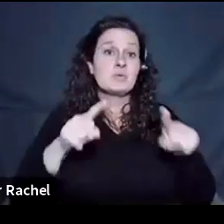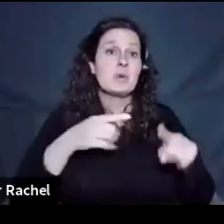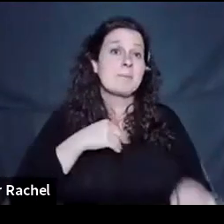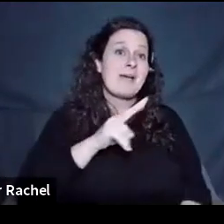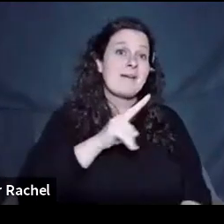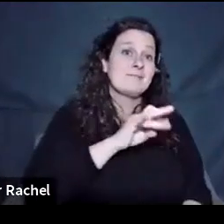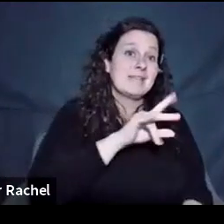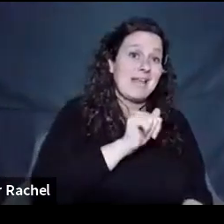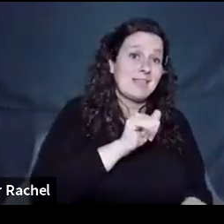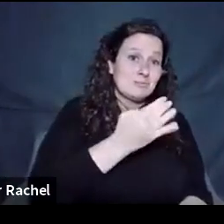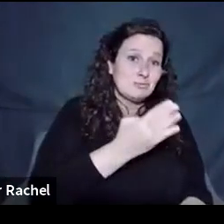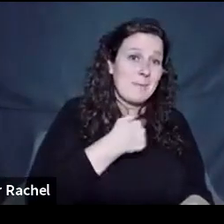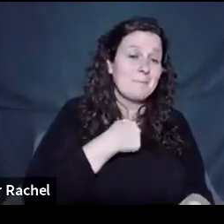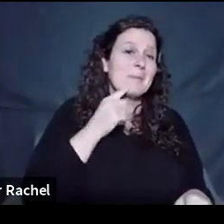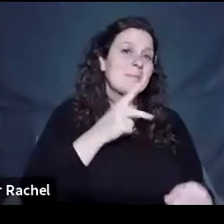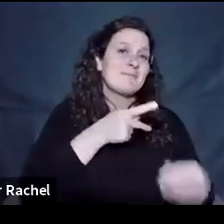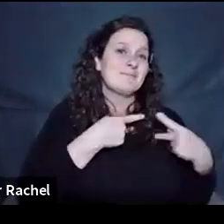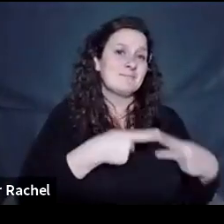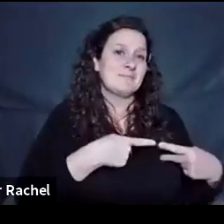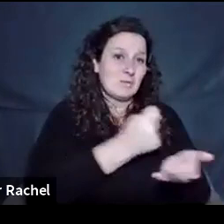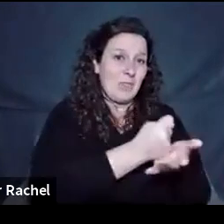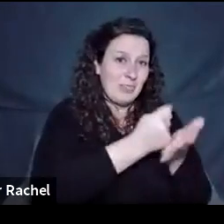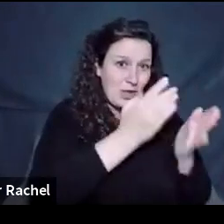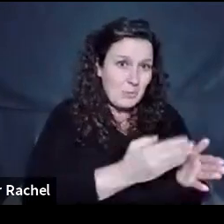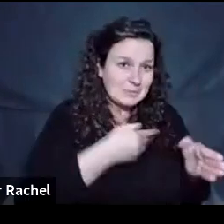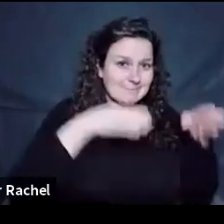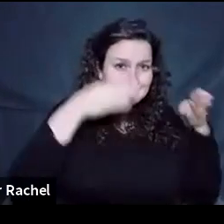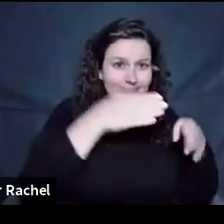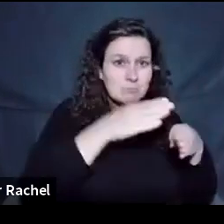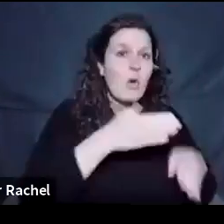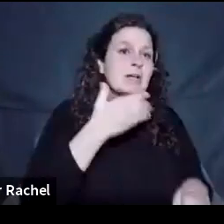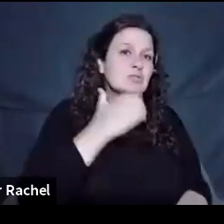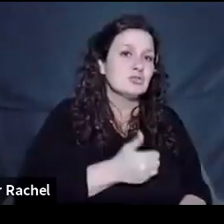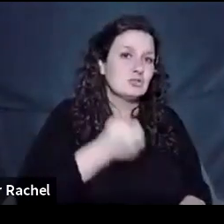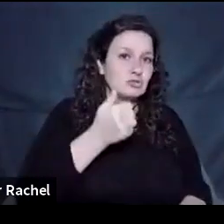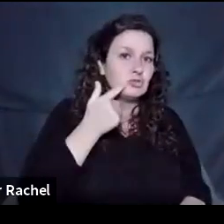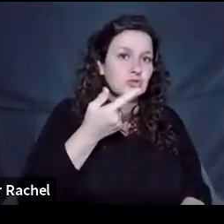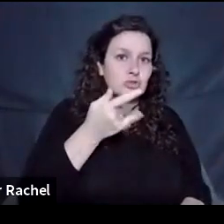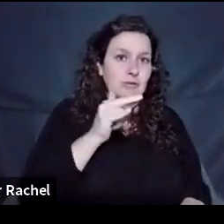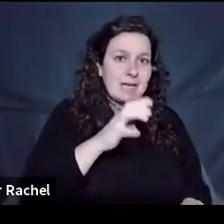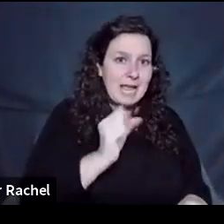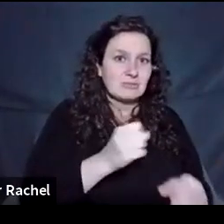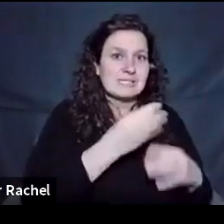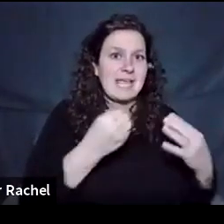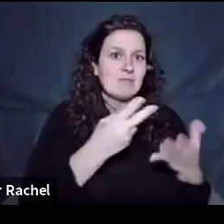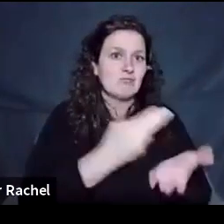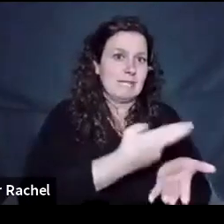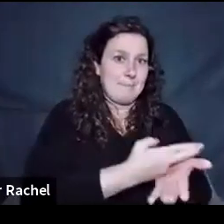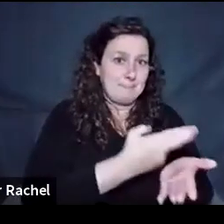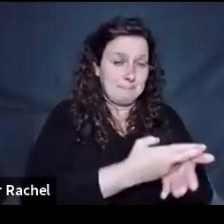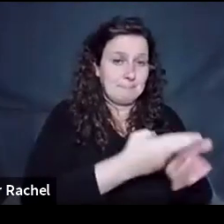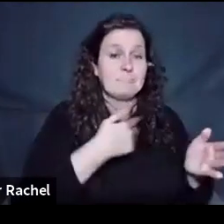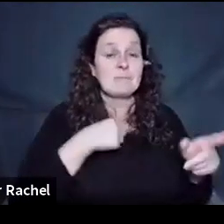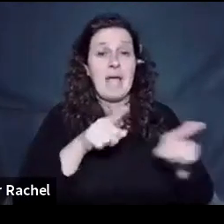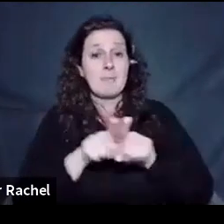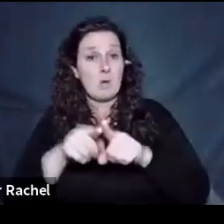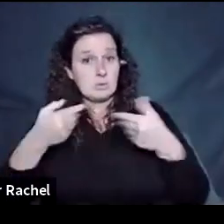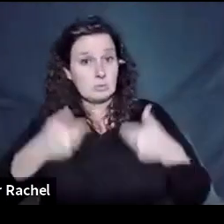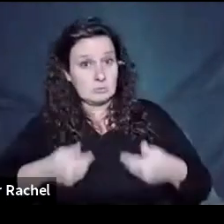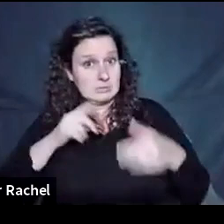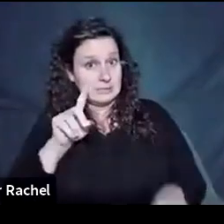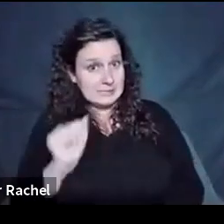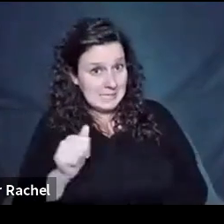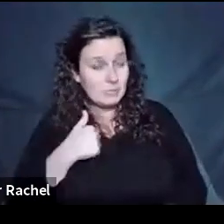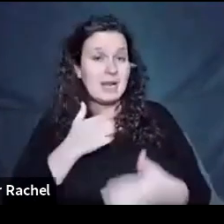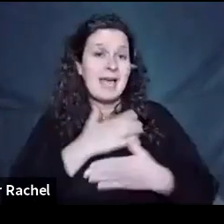physical therapist with a focus on geriatrics and rehabilitation. So I'm also disabled and